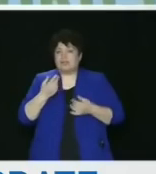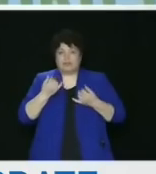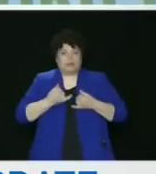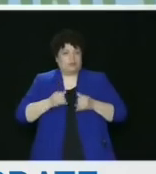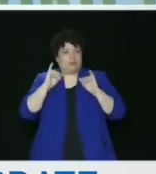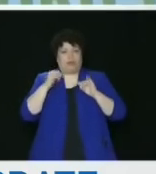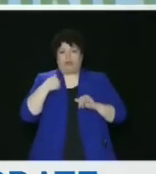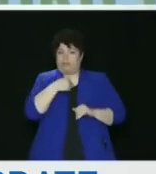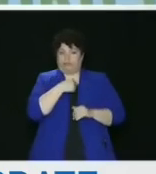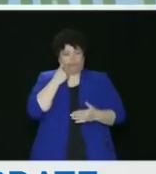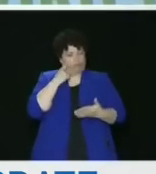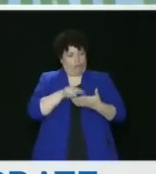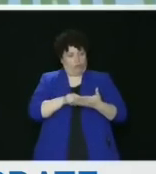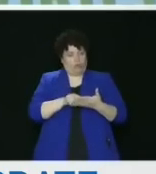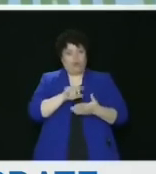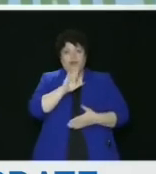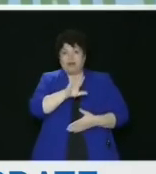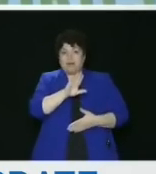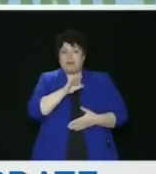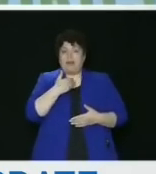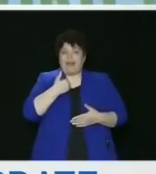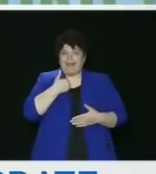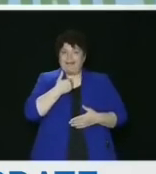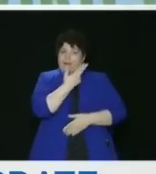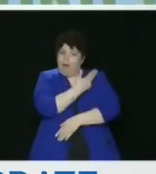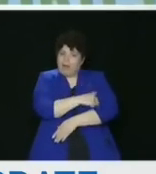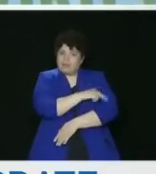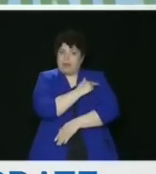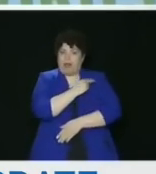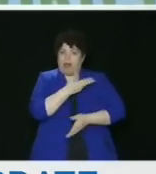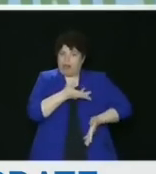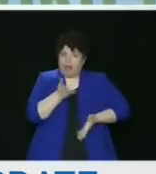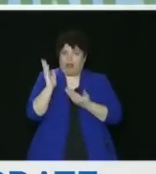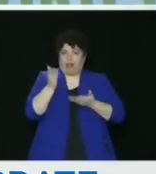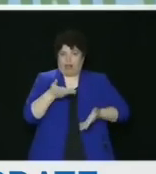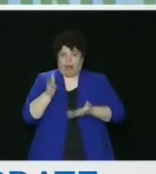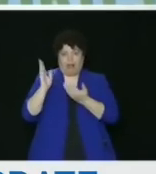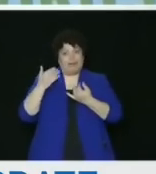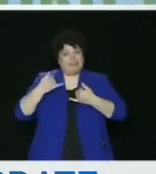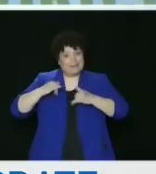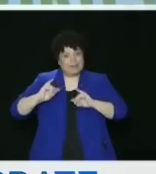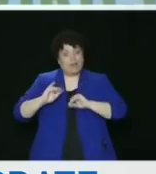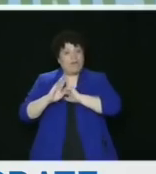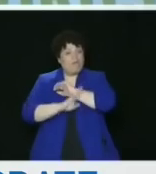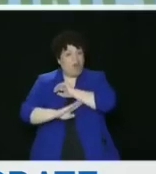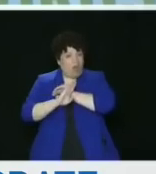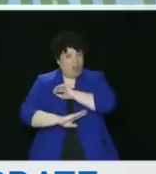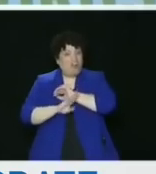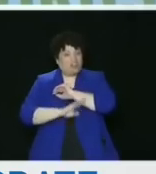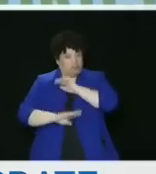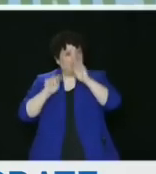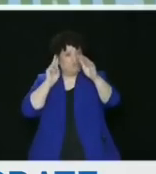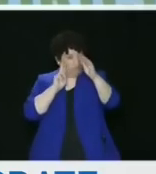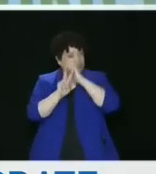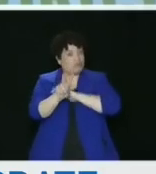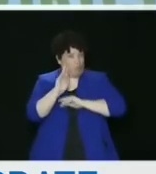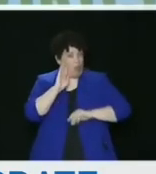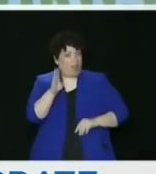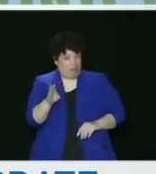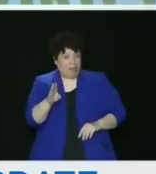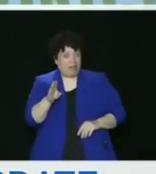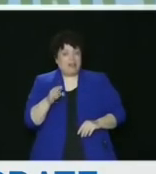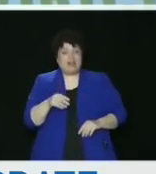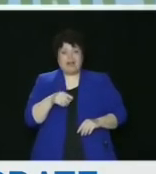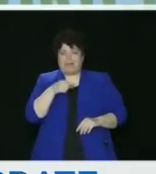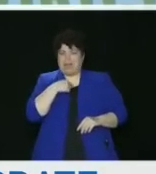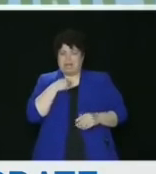that scenario, to see a bit of a wave in hospitalizations in the fall of this year. And that, just looking at